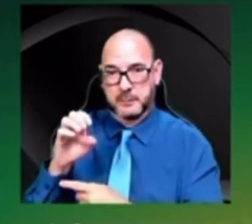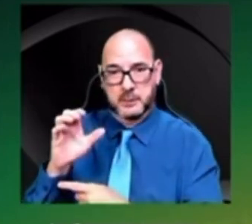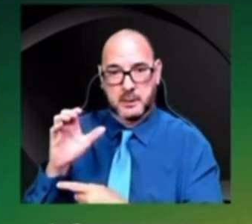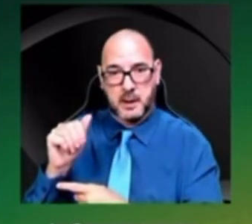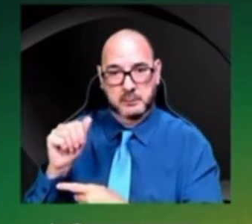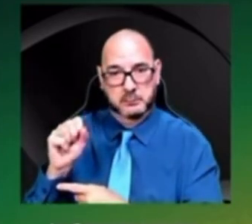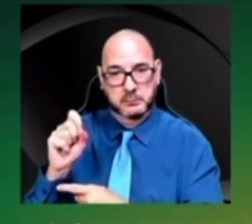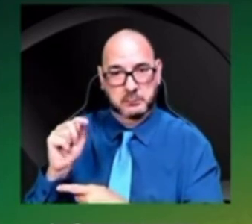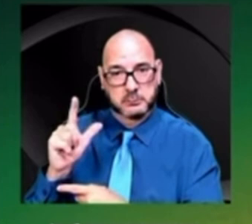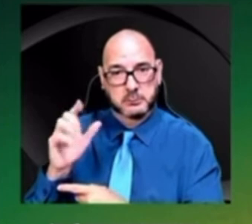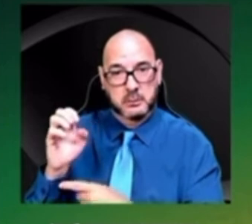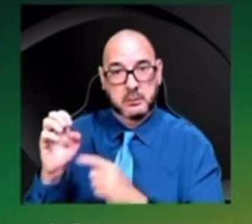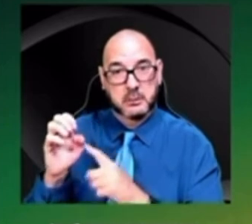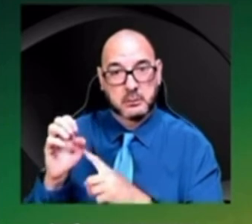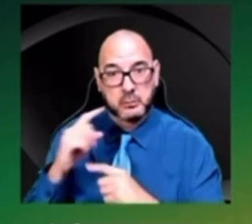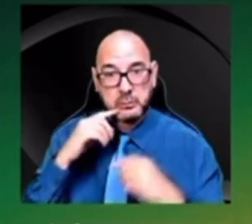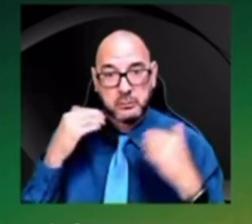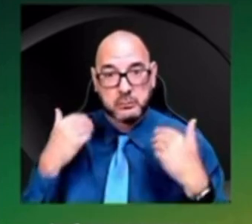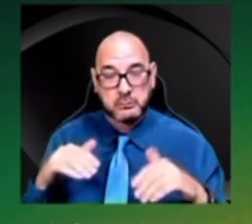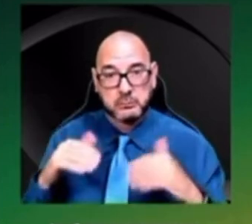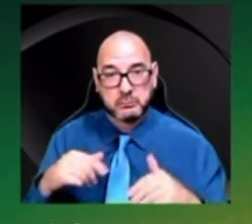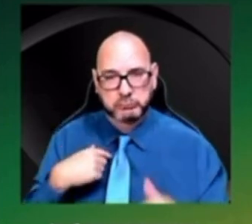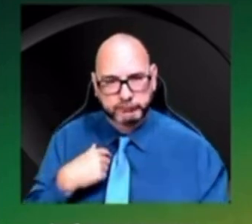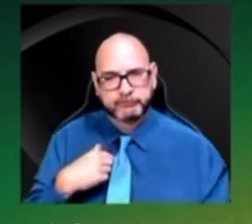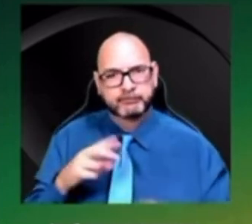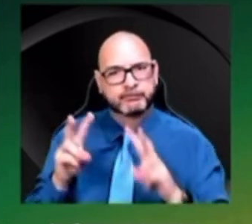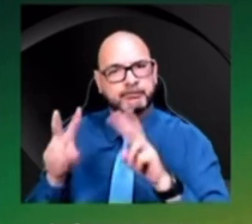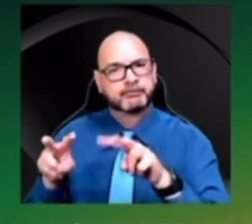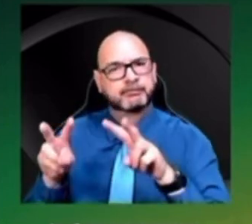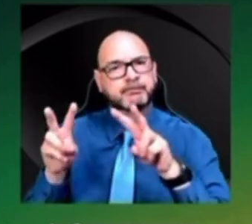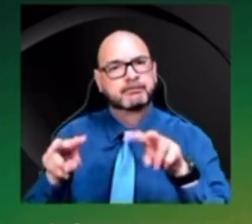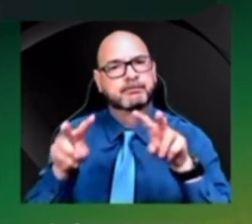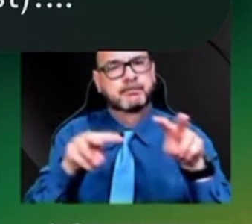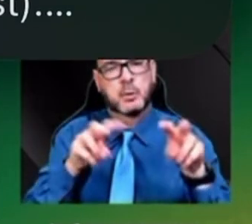tour guide, I don't want to call him a tour guide, he was a historian,